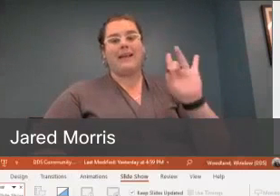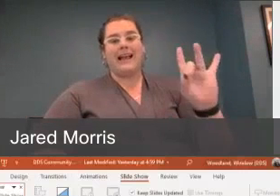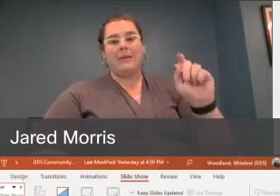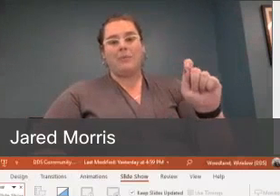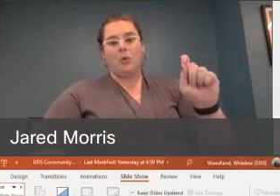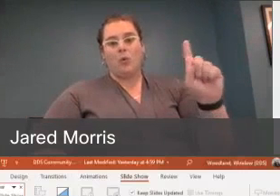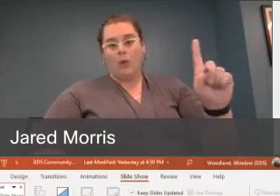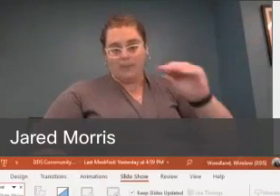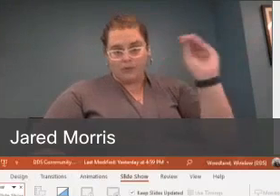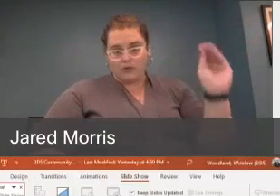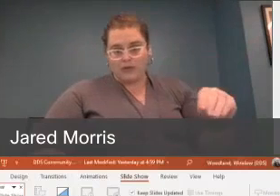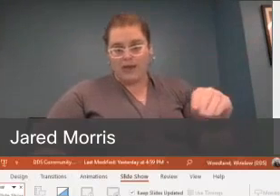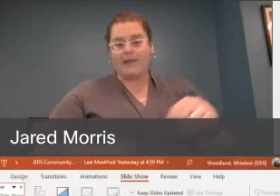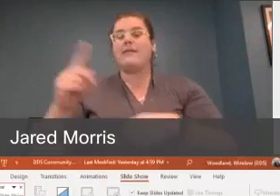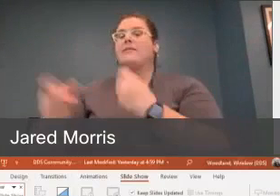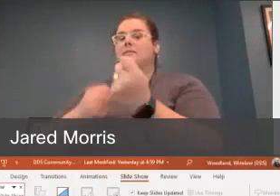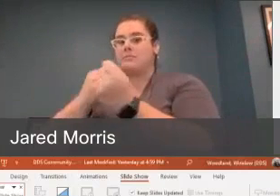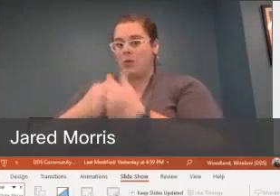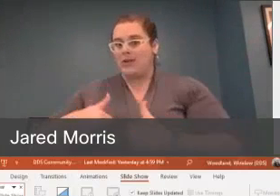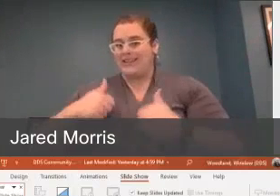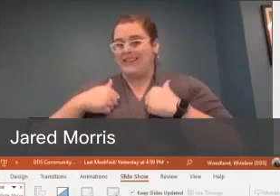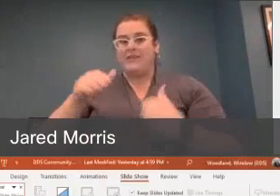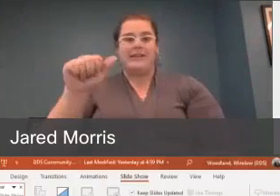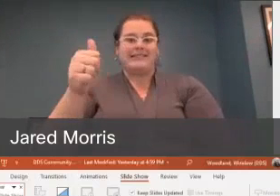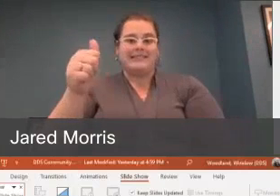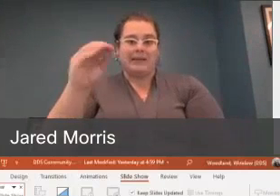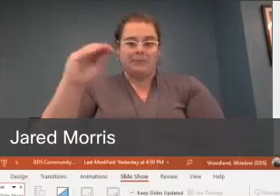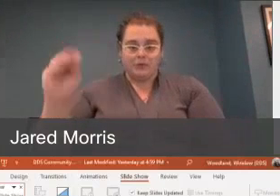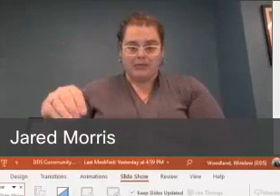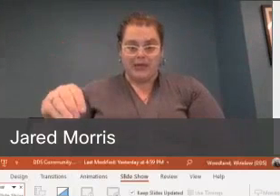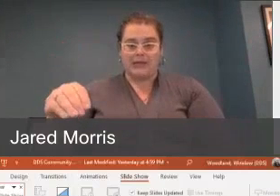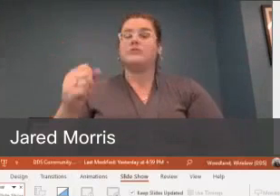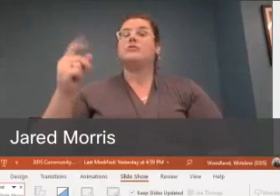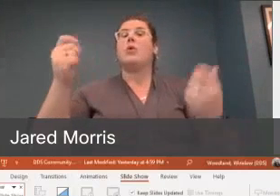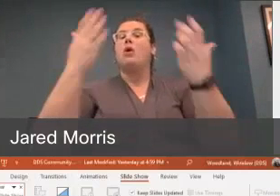10%. And overall, we have a 13%